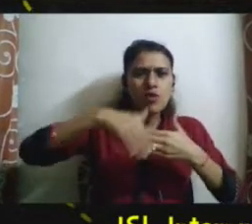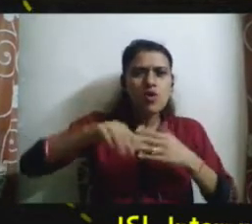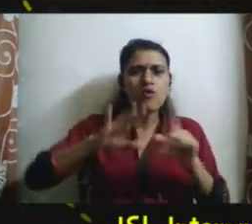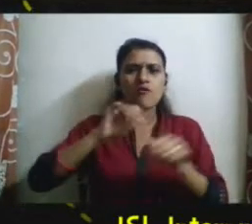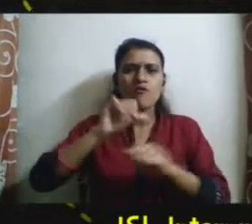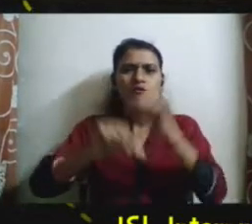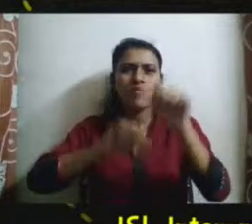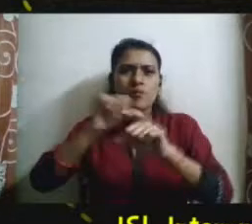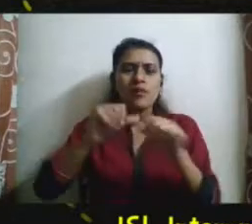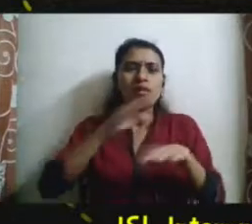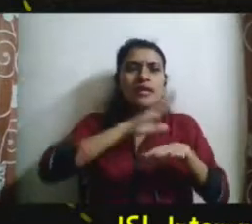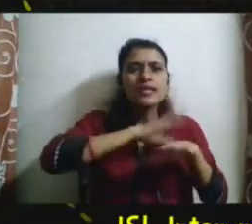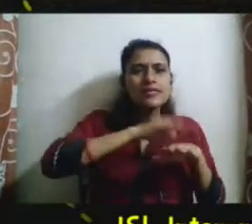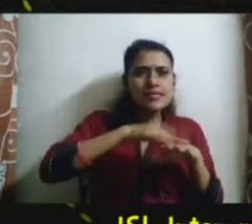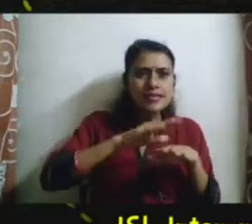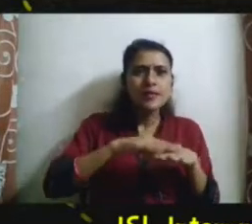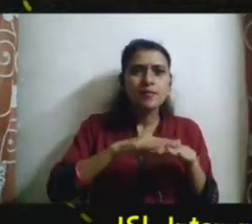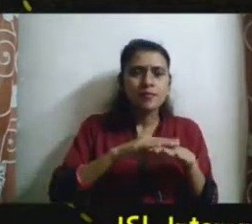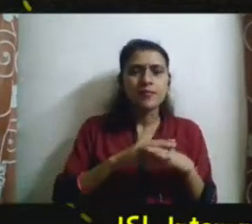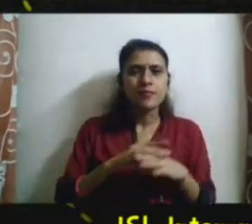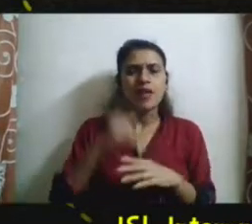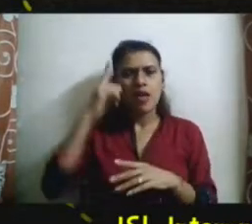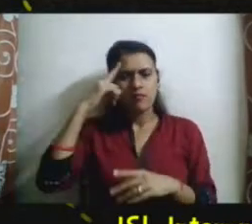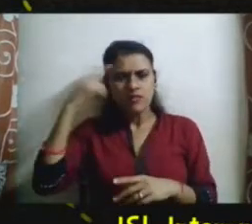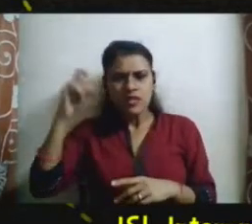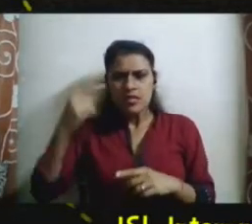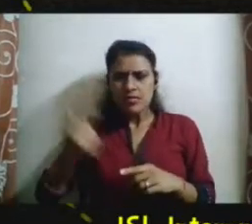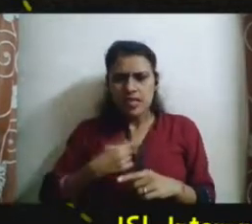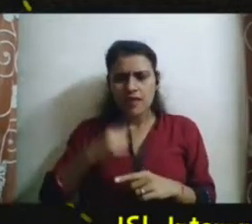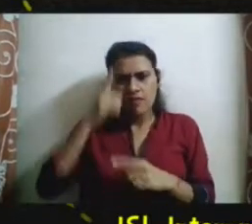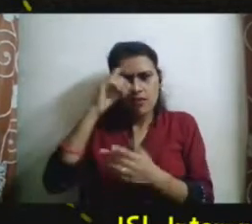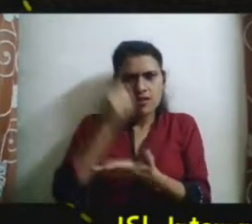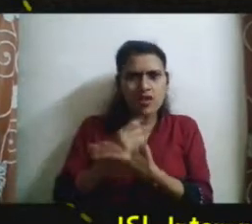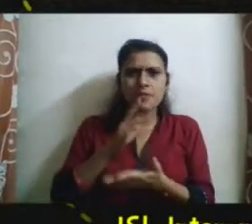experience rather than some kind of predetermined idea of what should or shouldn't be.